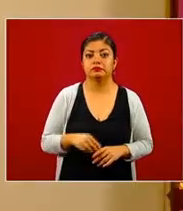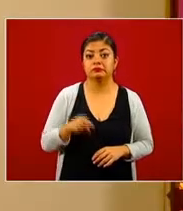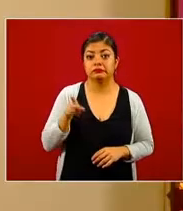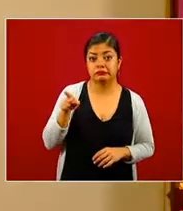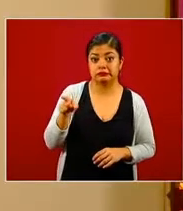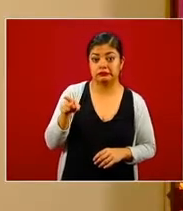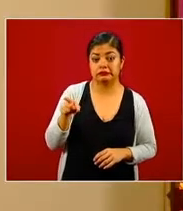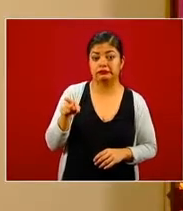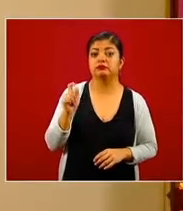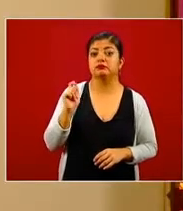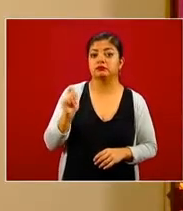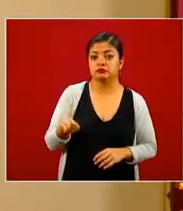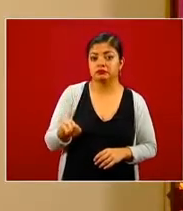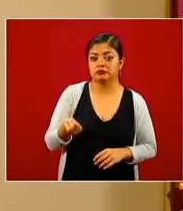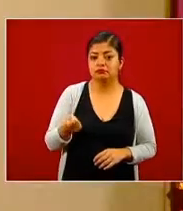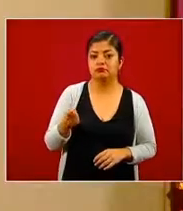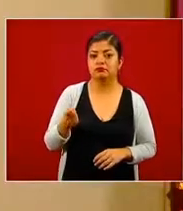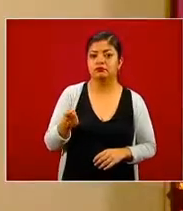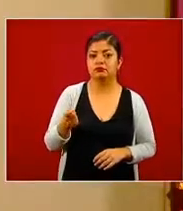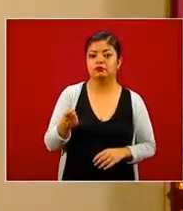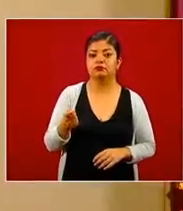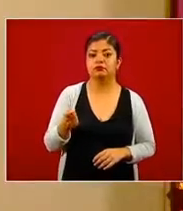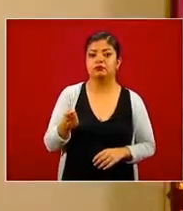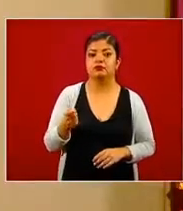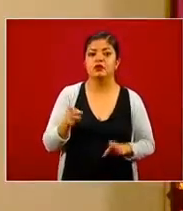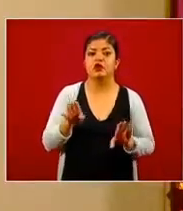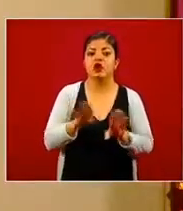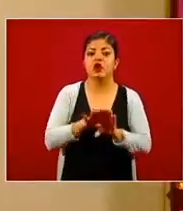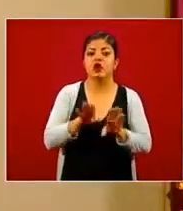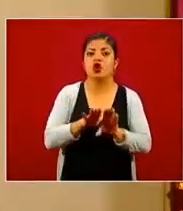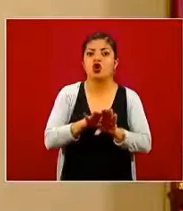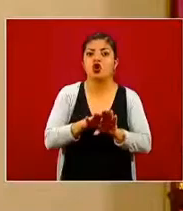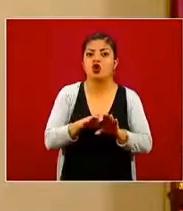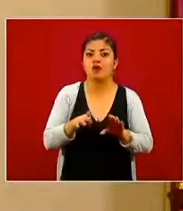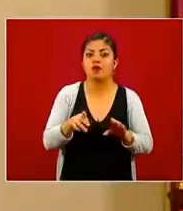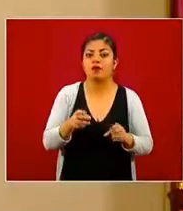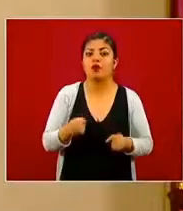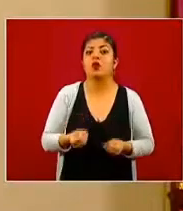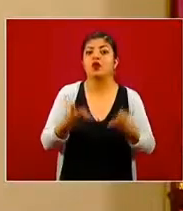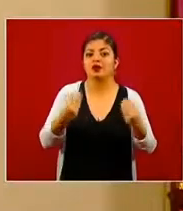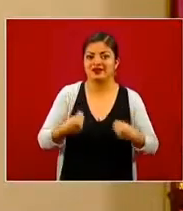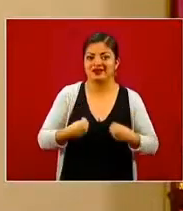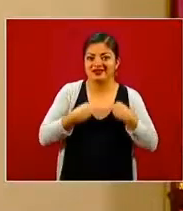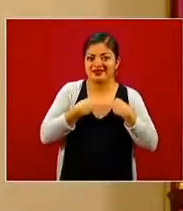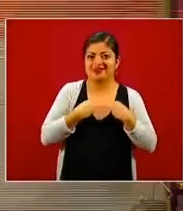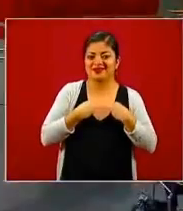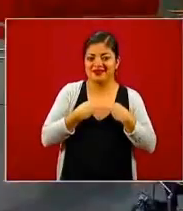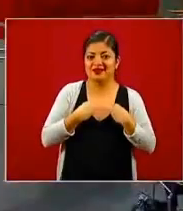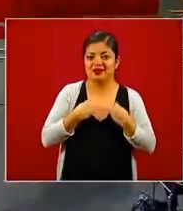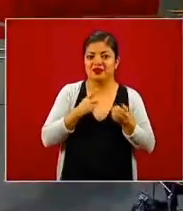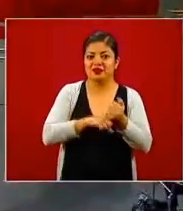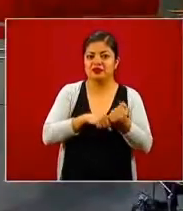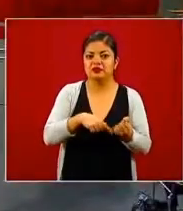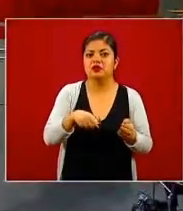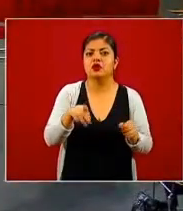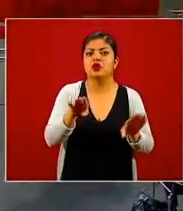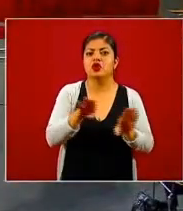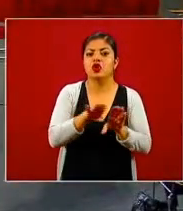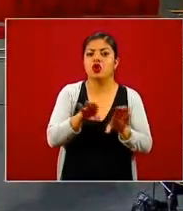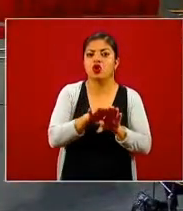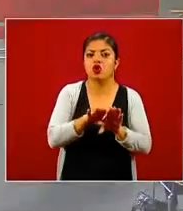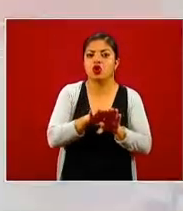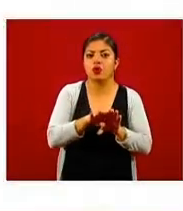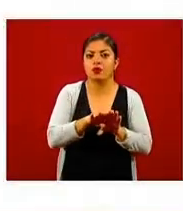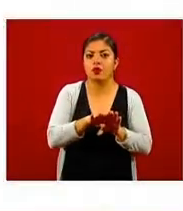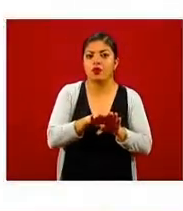comorbidities have led or been part of people's death. Here we can see mortality, and